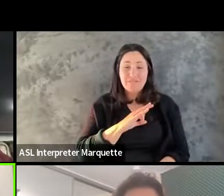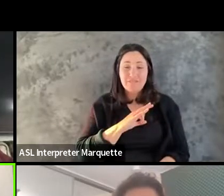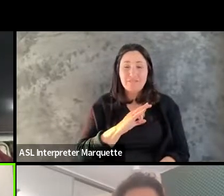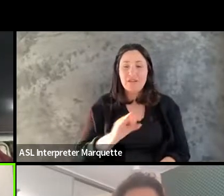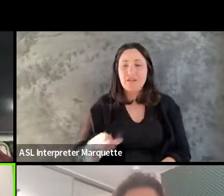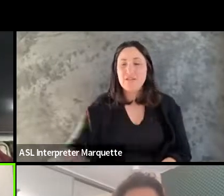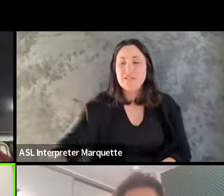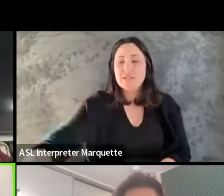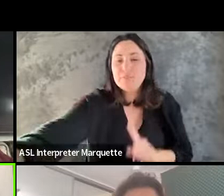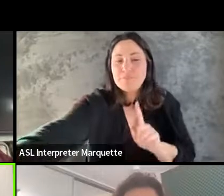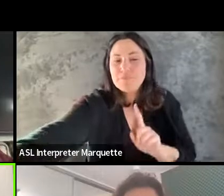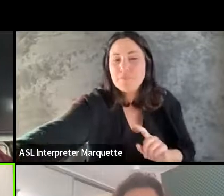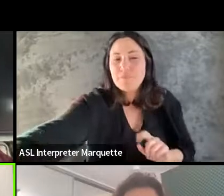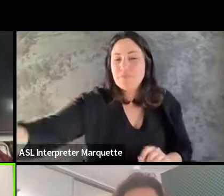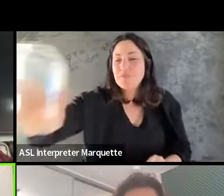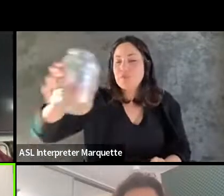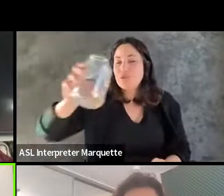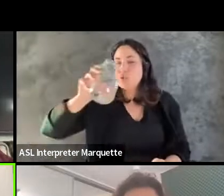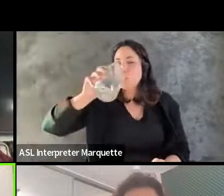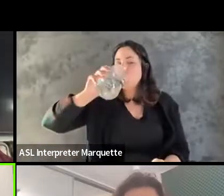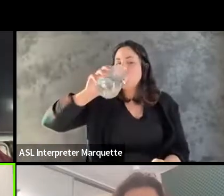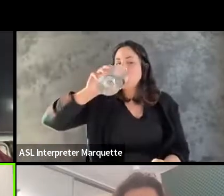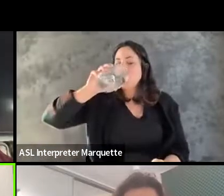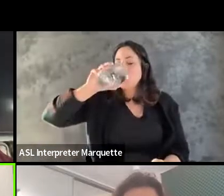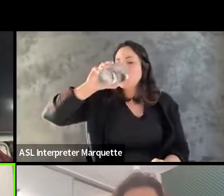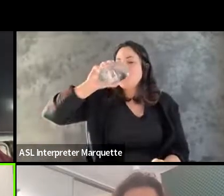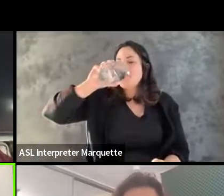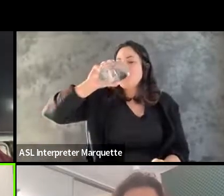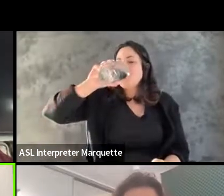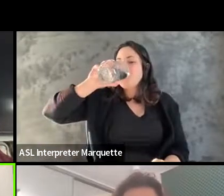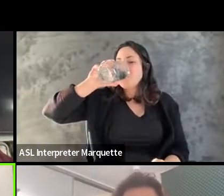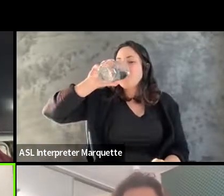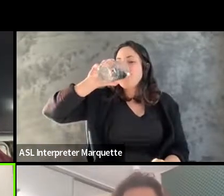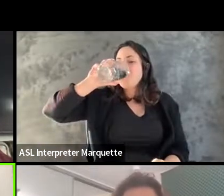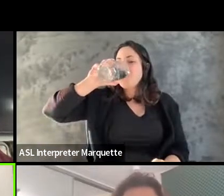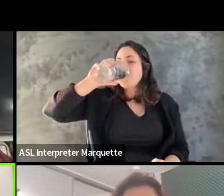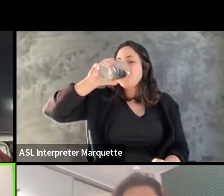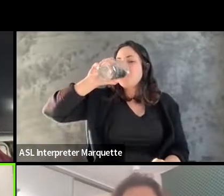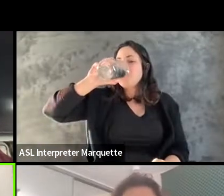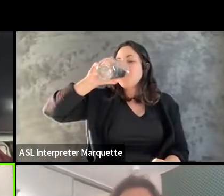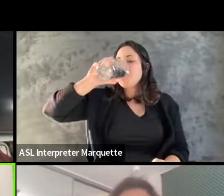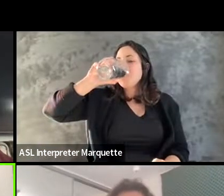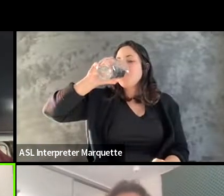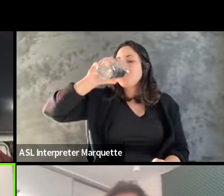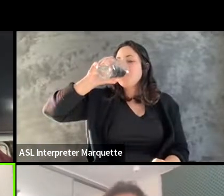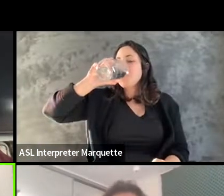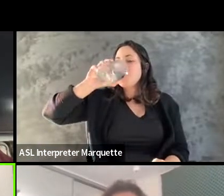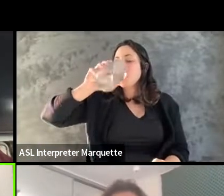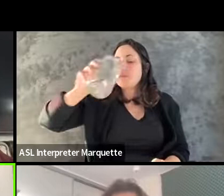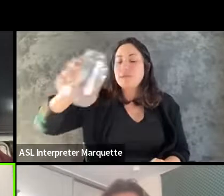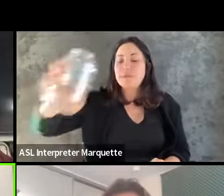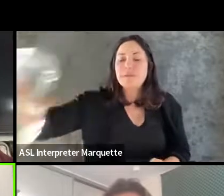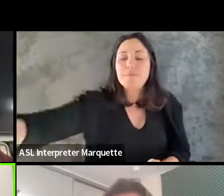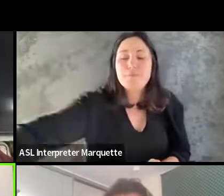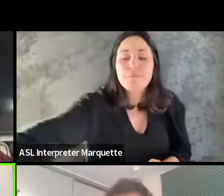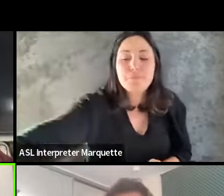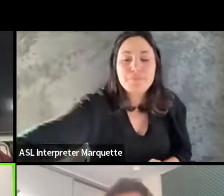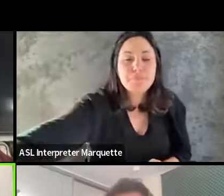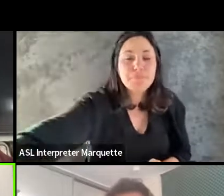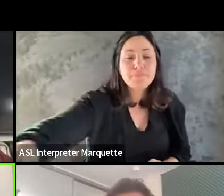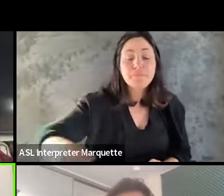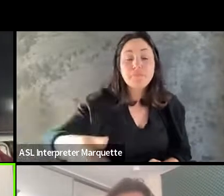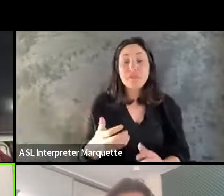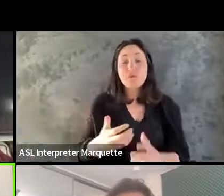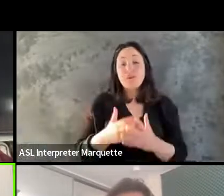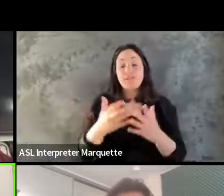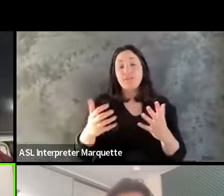We have, and obviously we're not going to announce it to the entire community, but we have a lot of internal referrals and supports